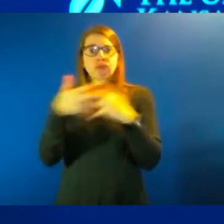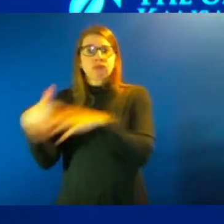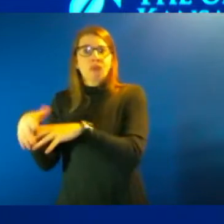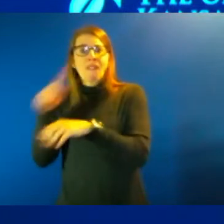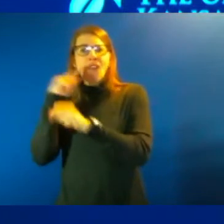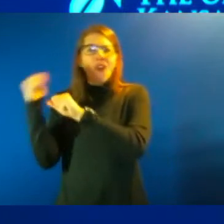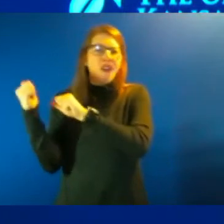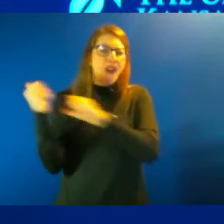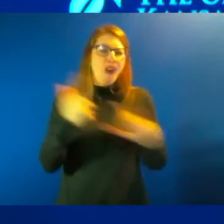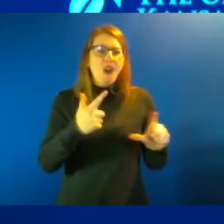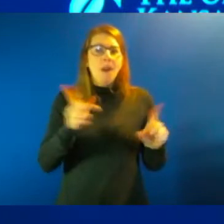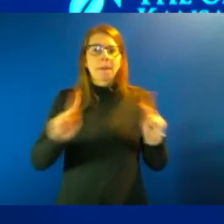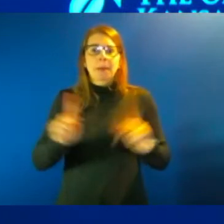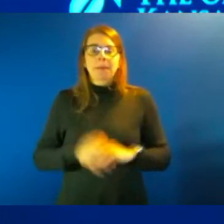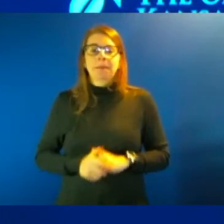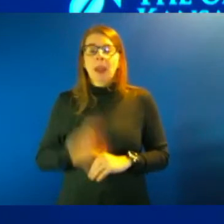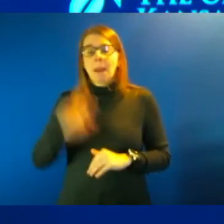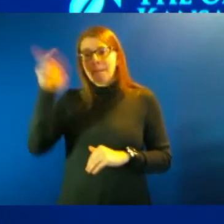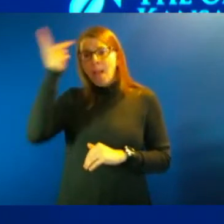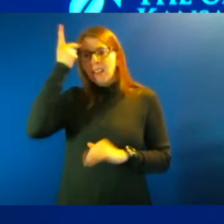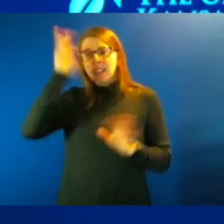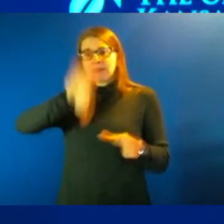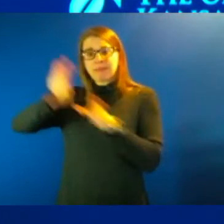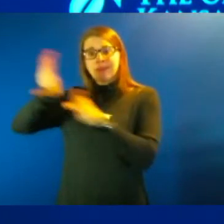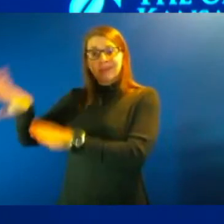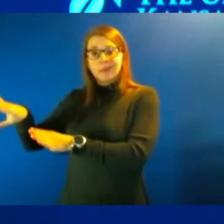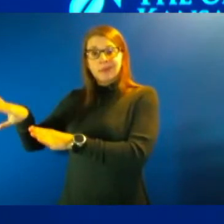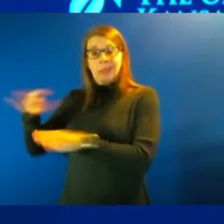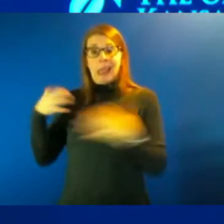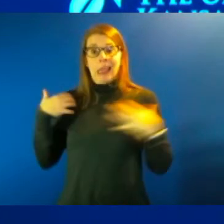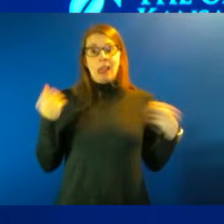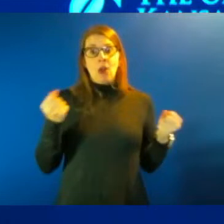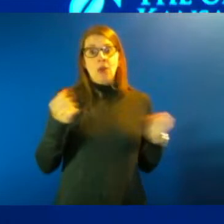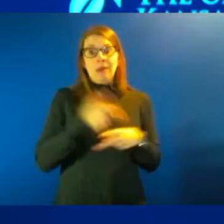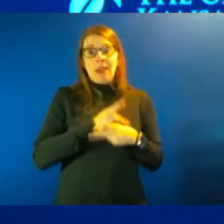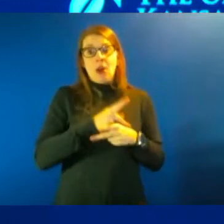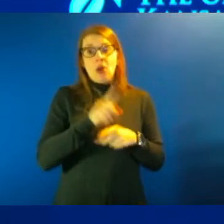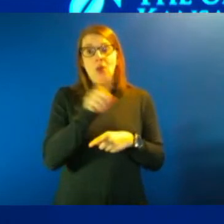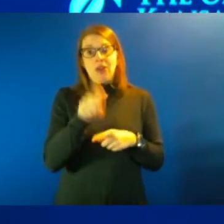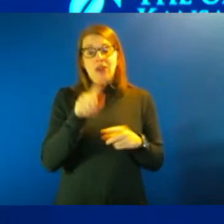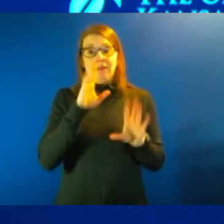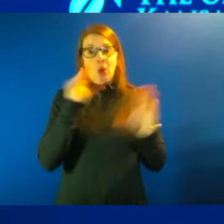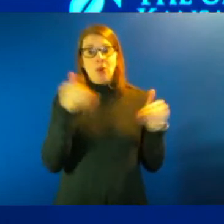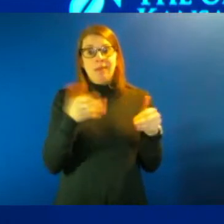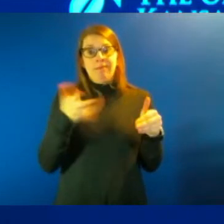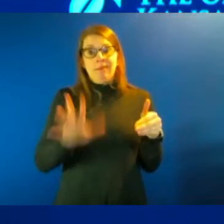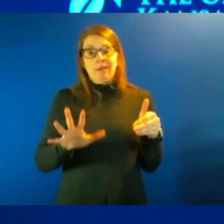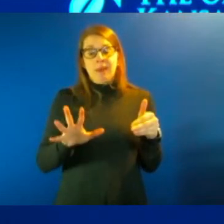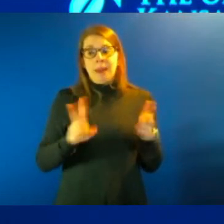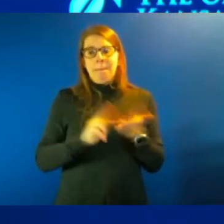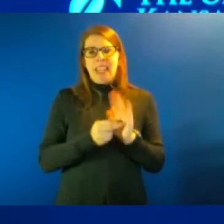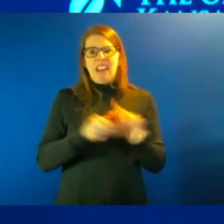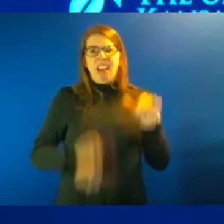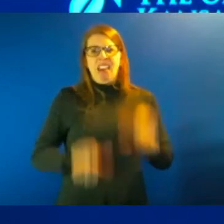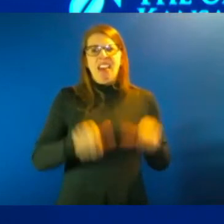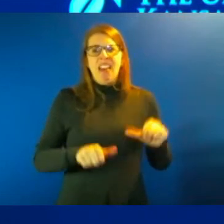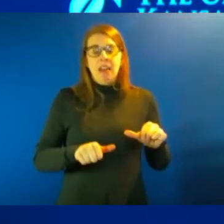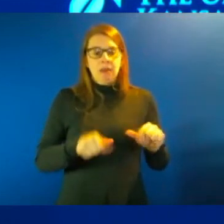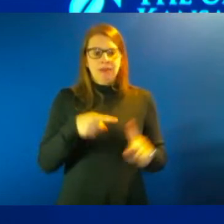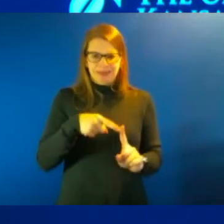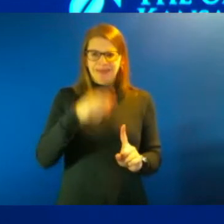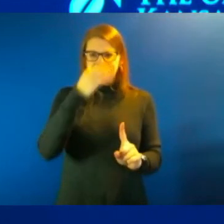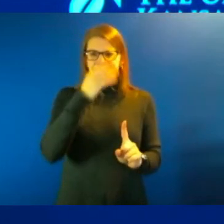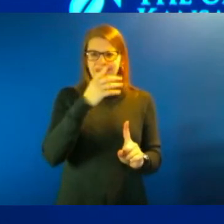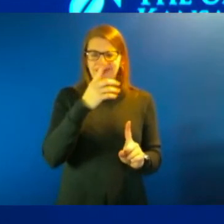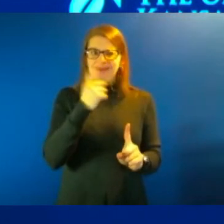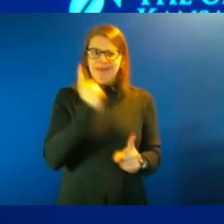we could just lay the politics aside and just looked at this as a healthcare question, there is really no question about what the right thing to do. There really is no question about that.